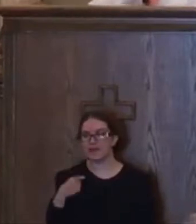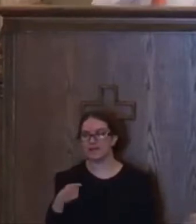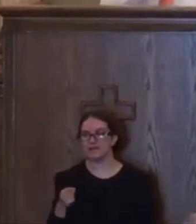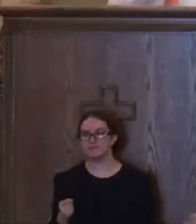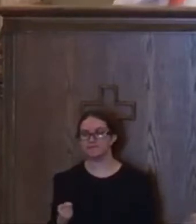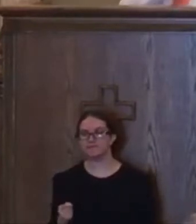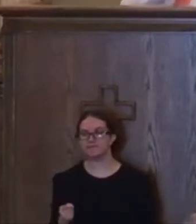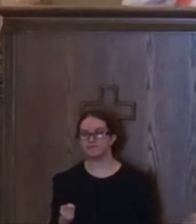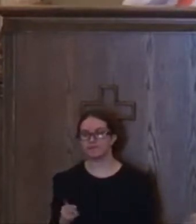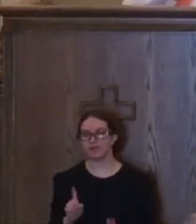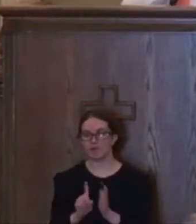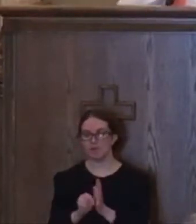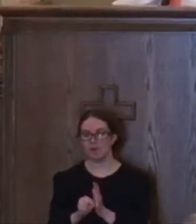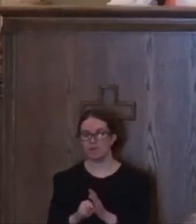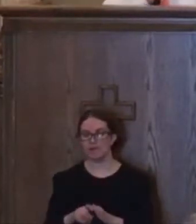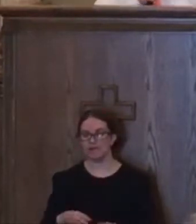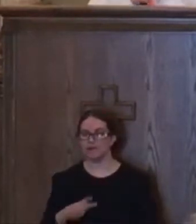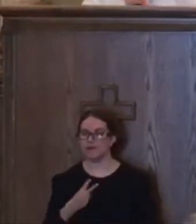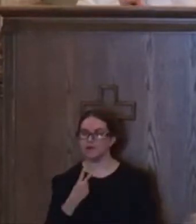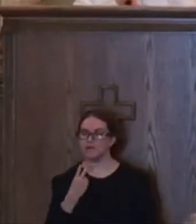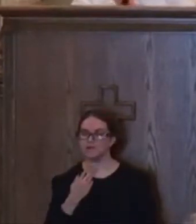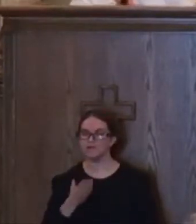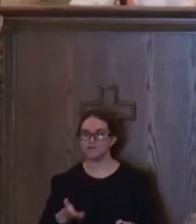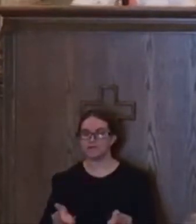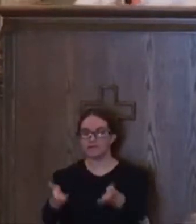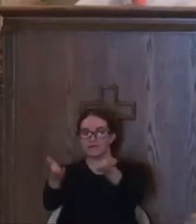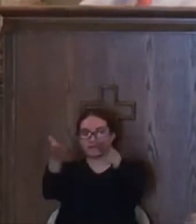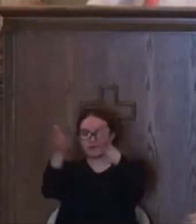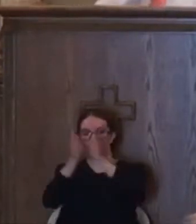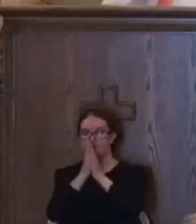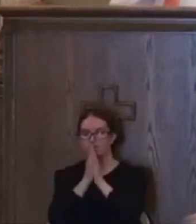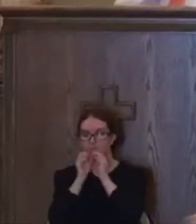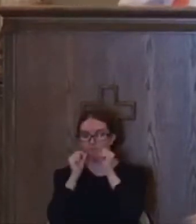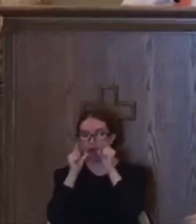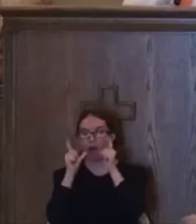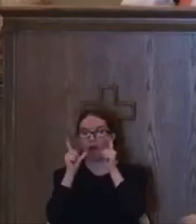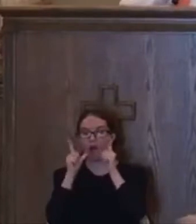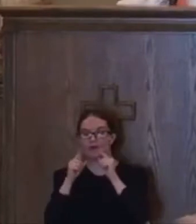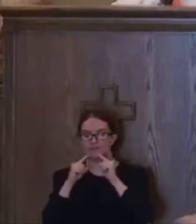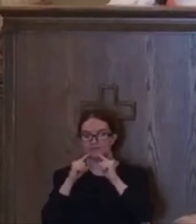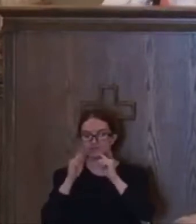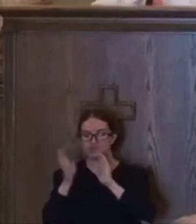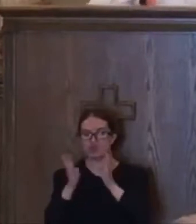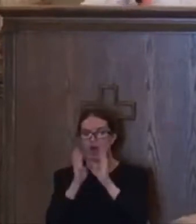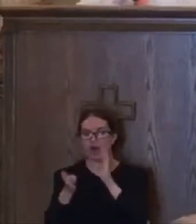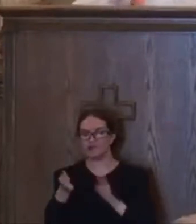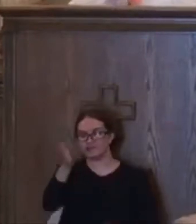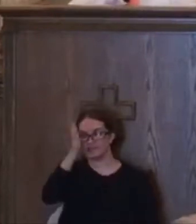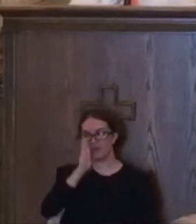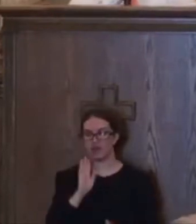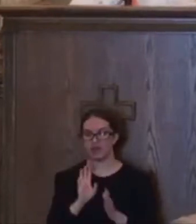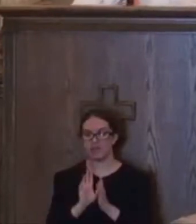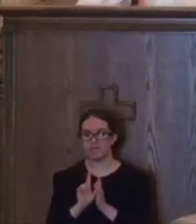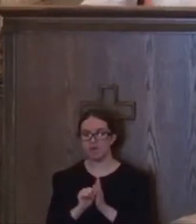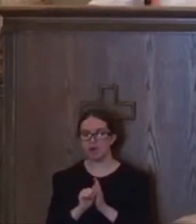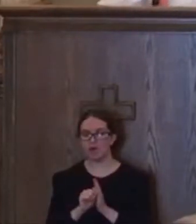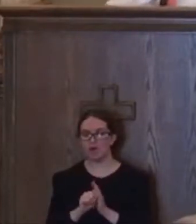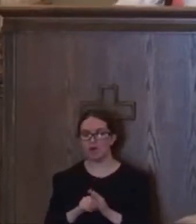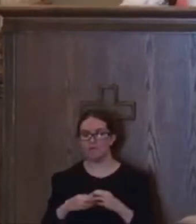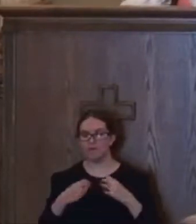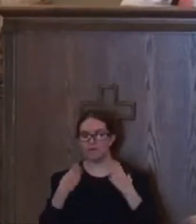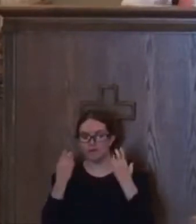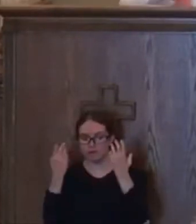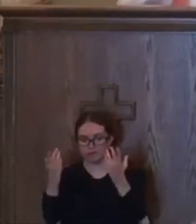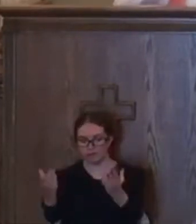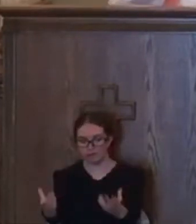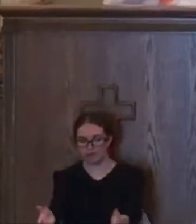right now that the moment you lift up a prayer, the moment you open your mouth and you speak to God, the moment you pour your heart out to